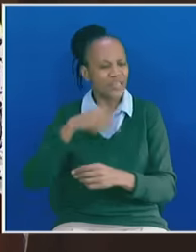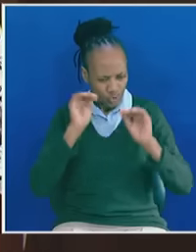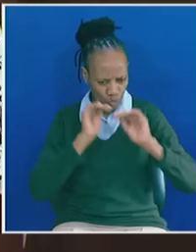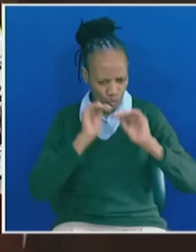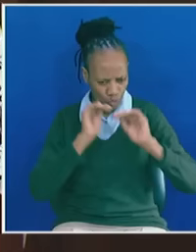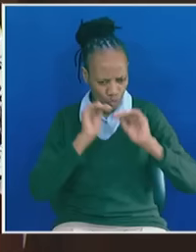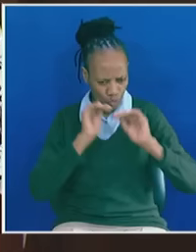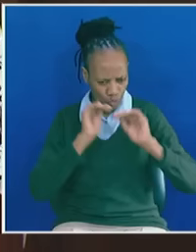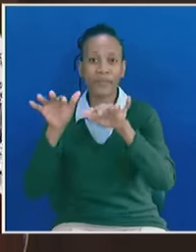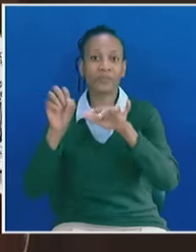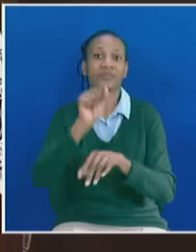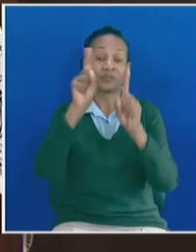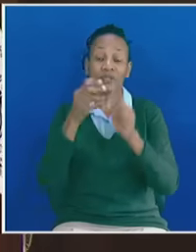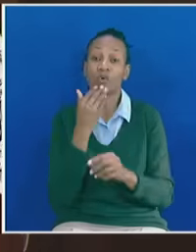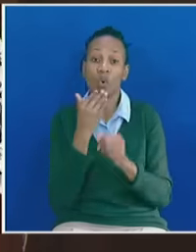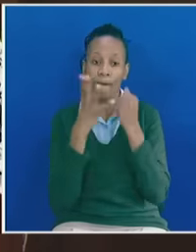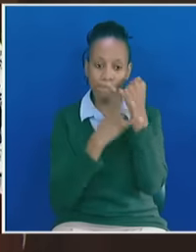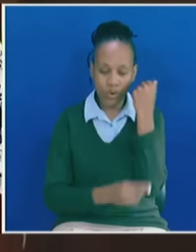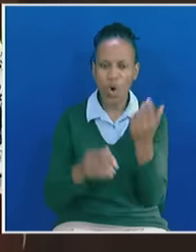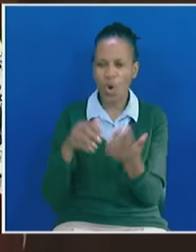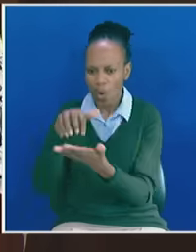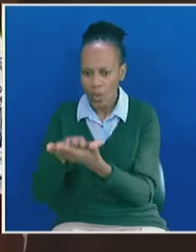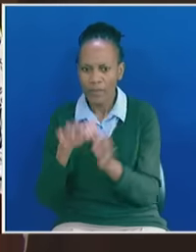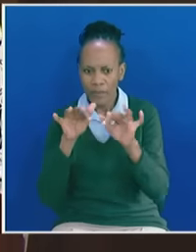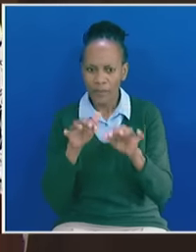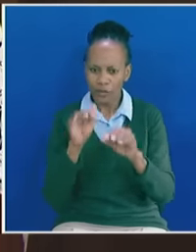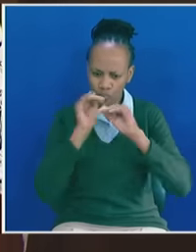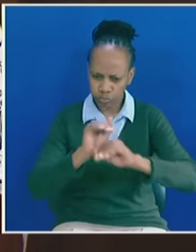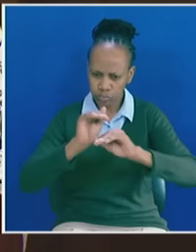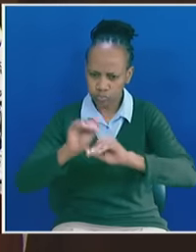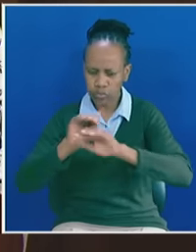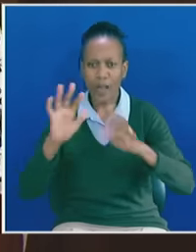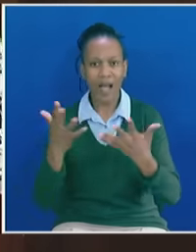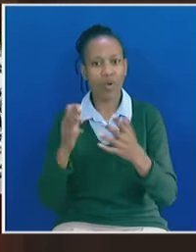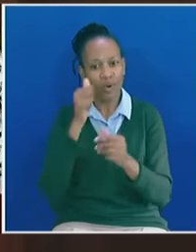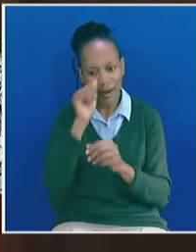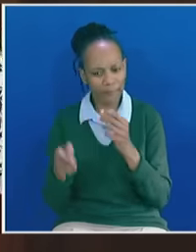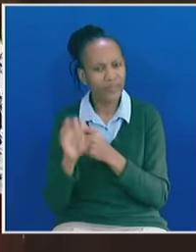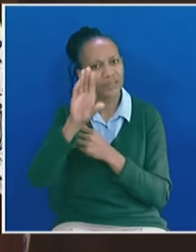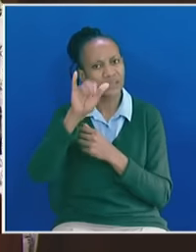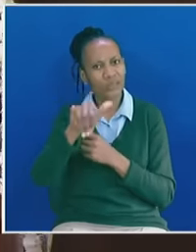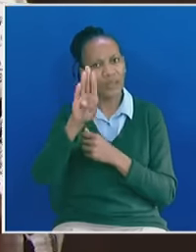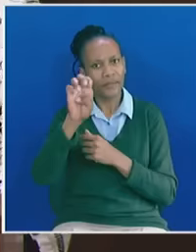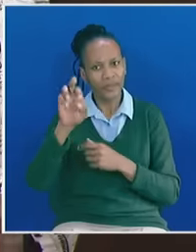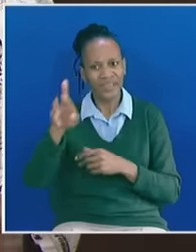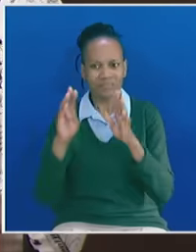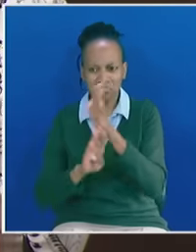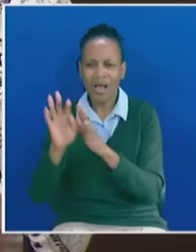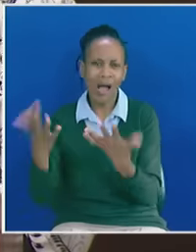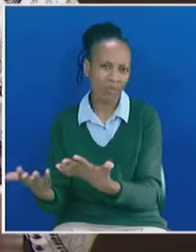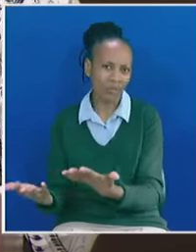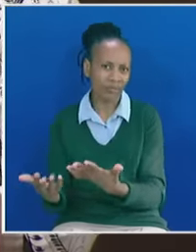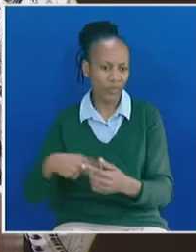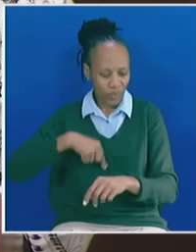Africans, especially the poor and vulnerable, feel more safe and secure with regards to cybercrime. What we would require further is that